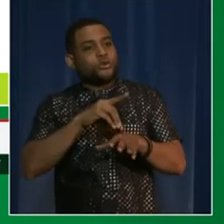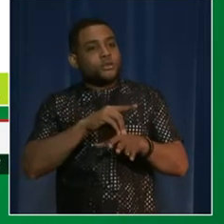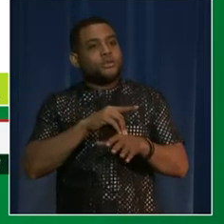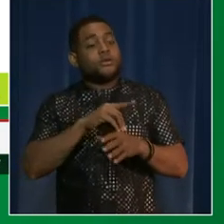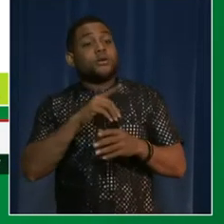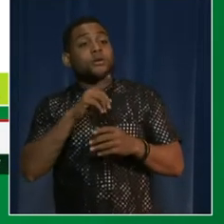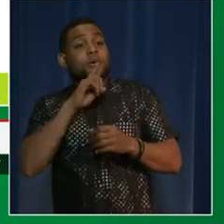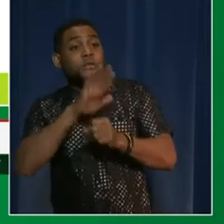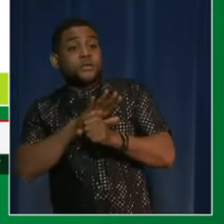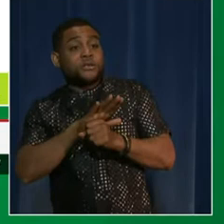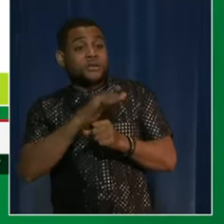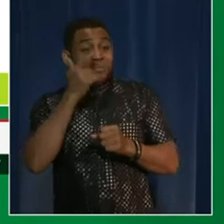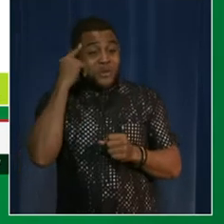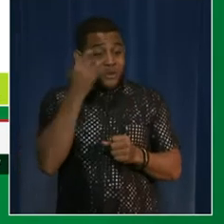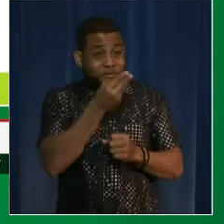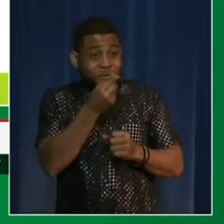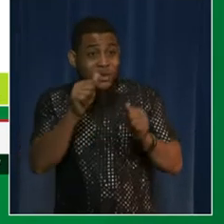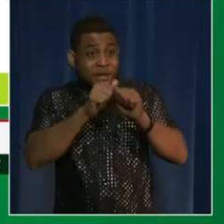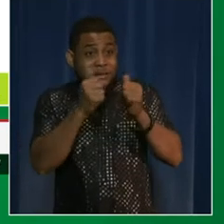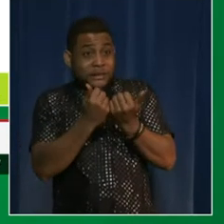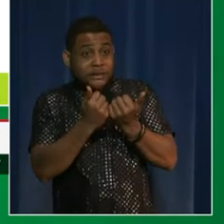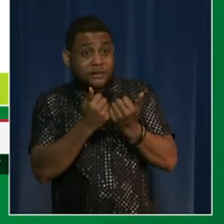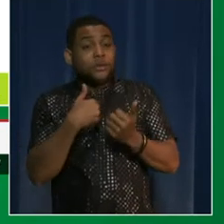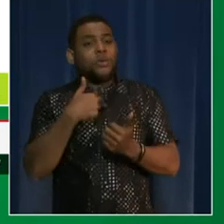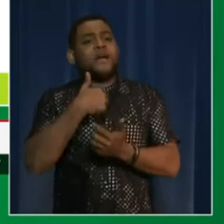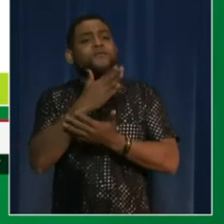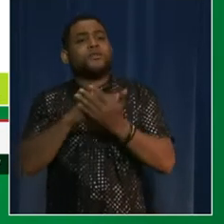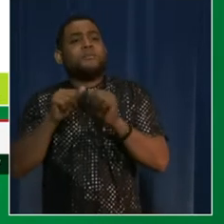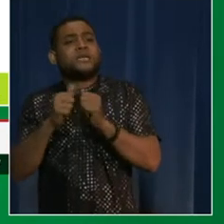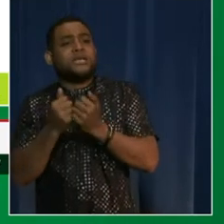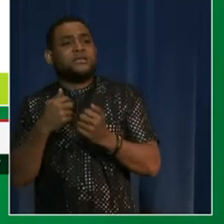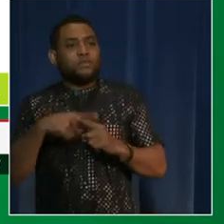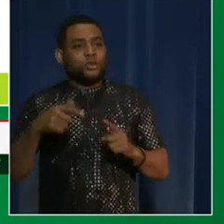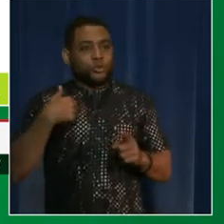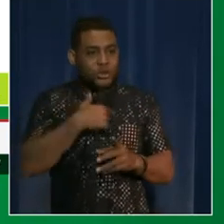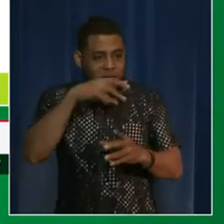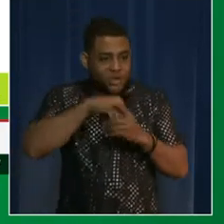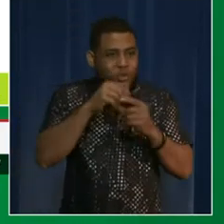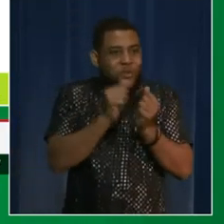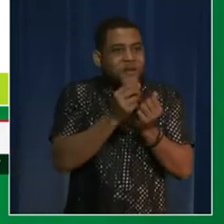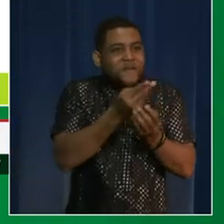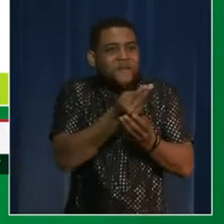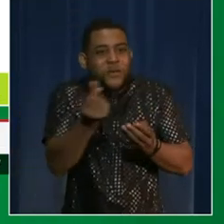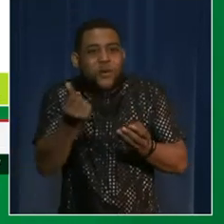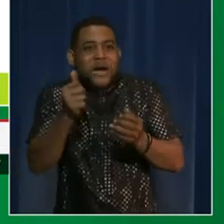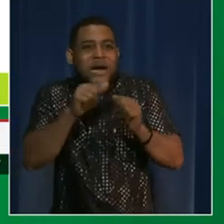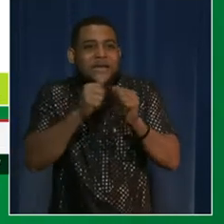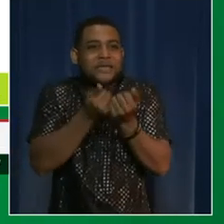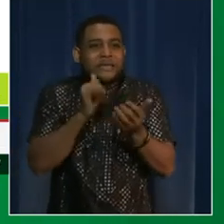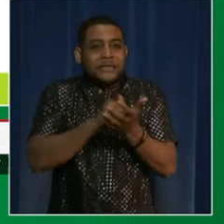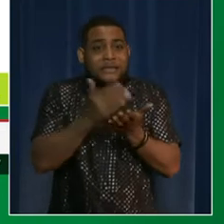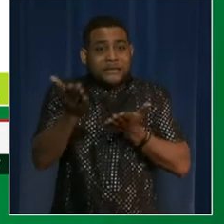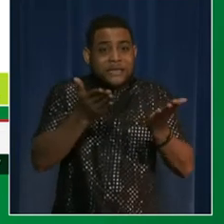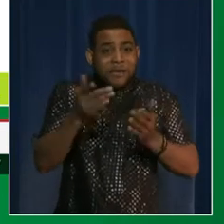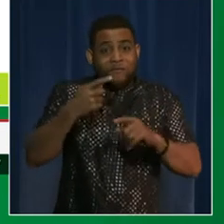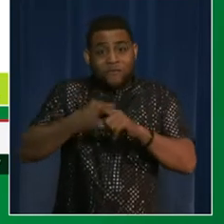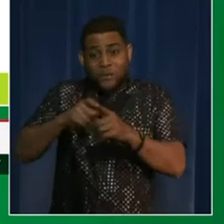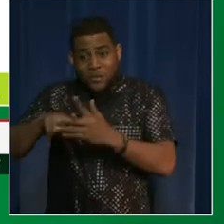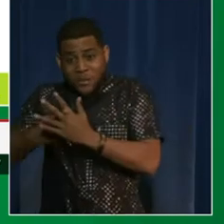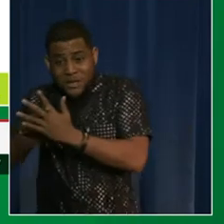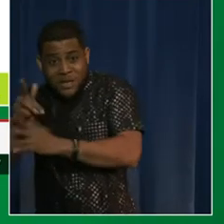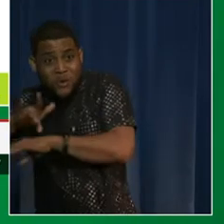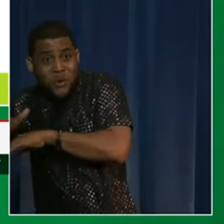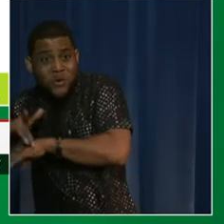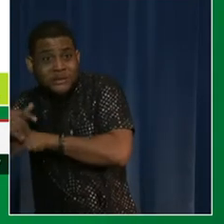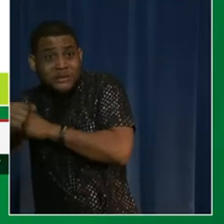few agencies. There are some, but we're one of the few agencies that serve residents from their very early years through their senior